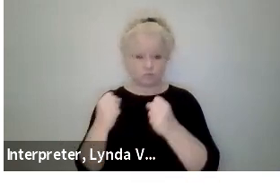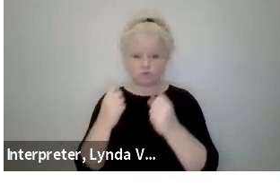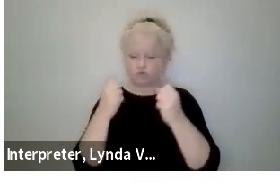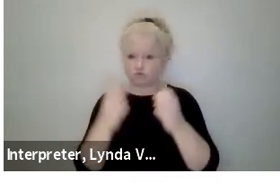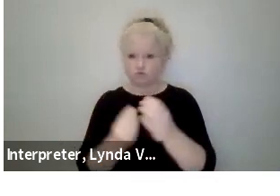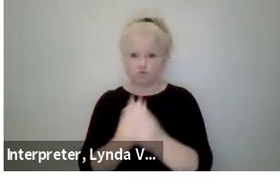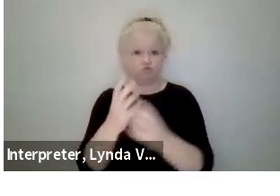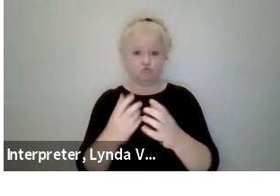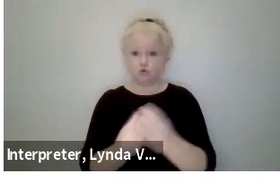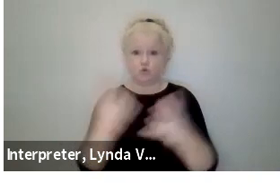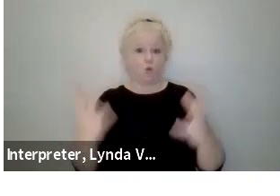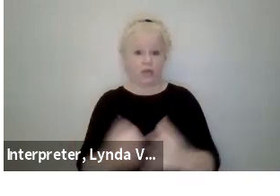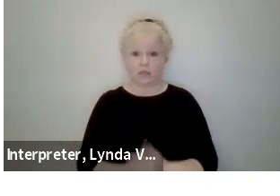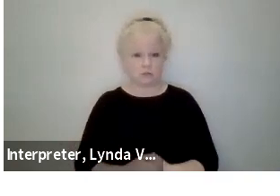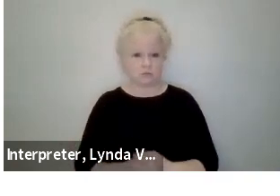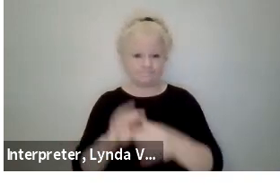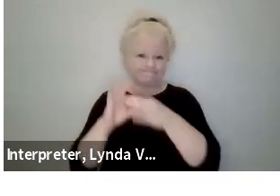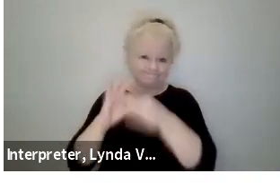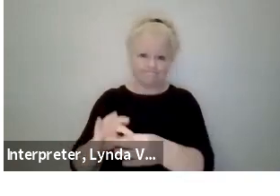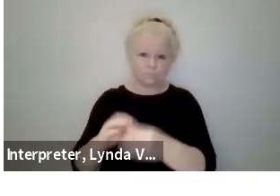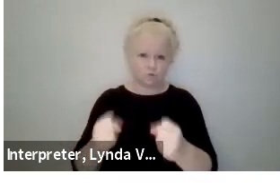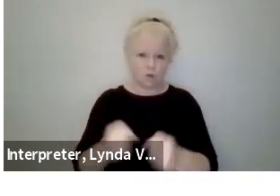the best is yet to come.